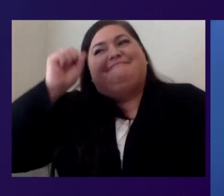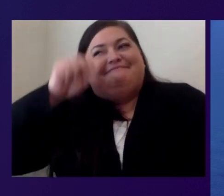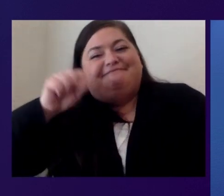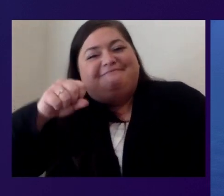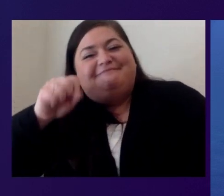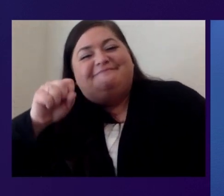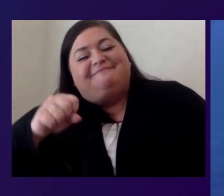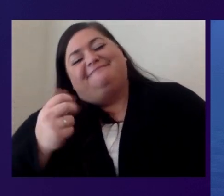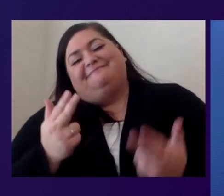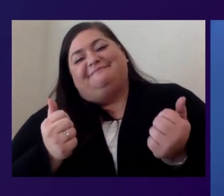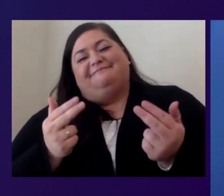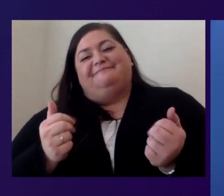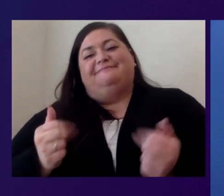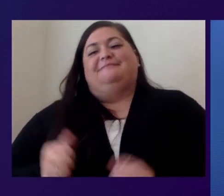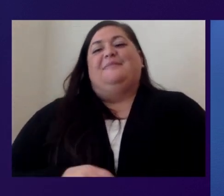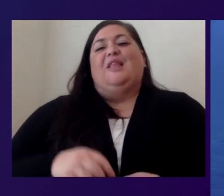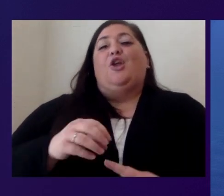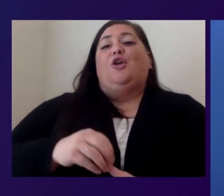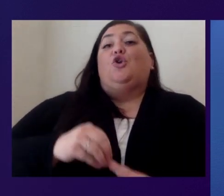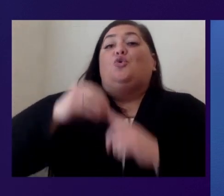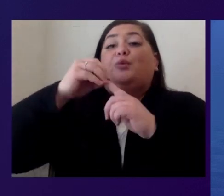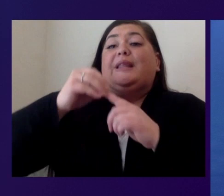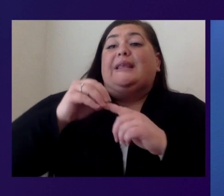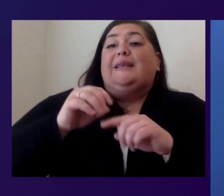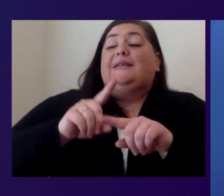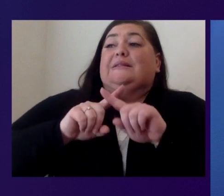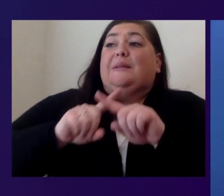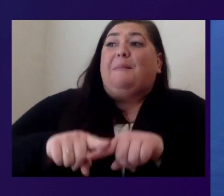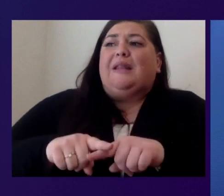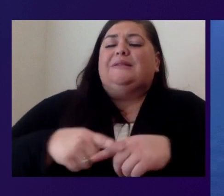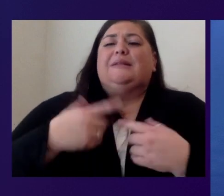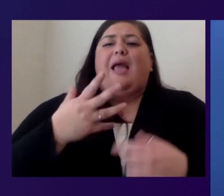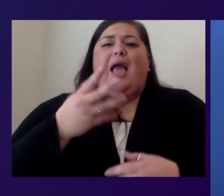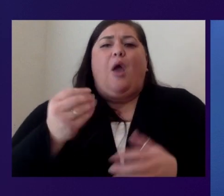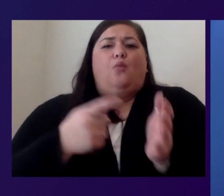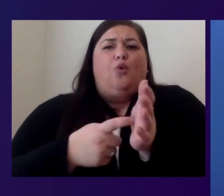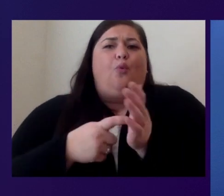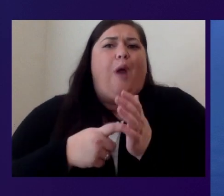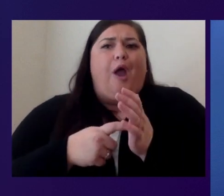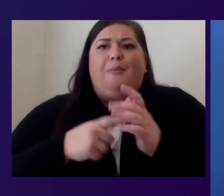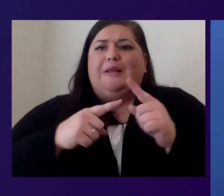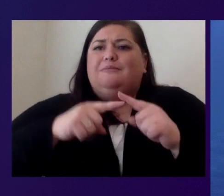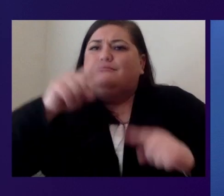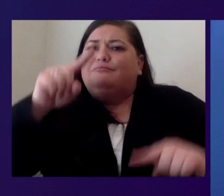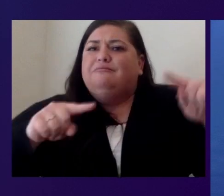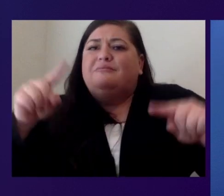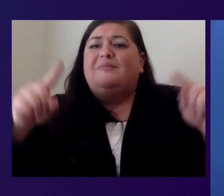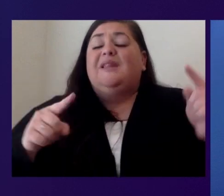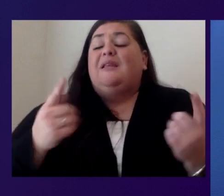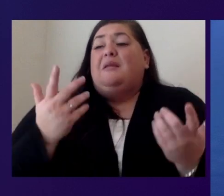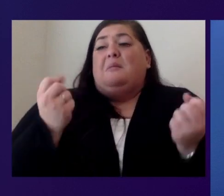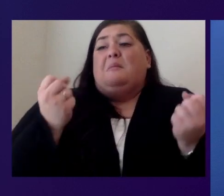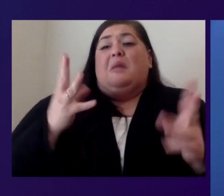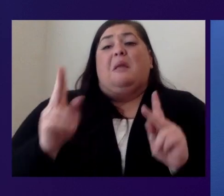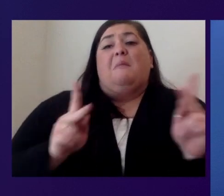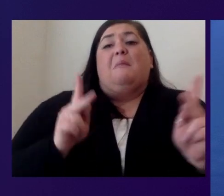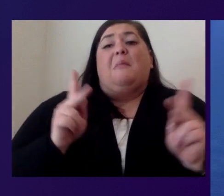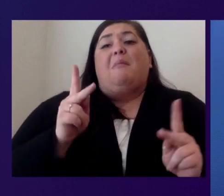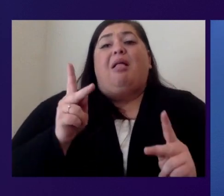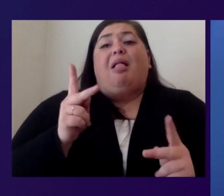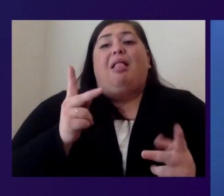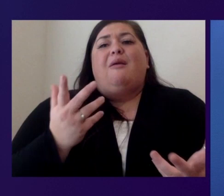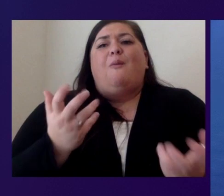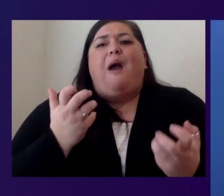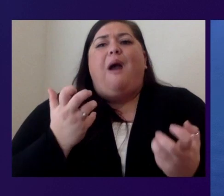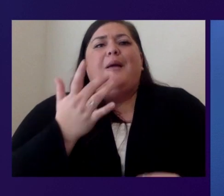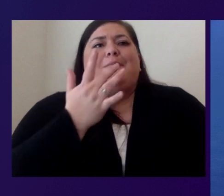It has different unique dependencies and also requirements. And people prefer different flavor of operating systems. For